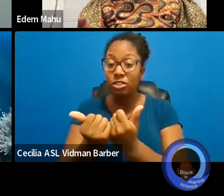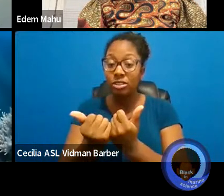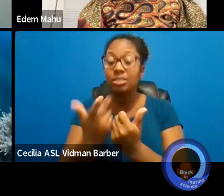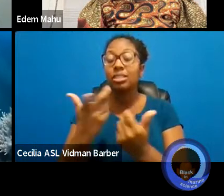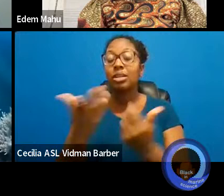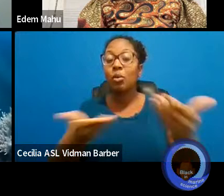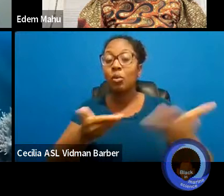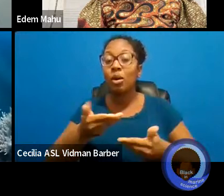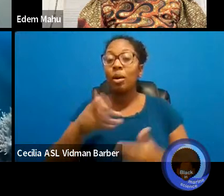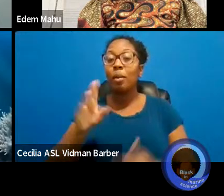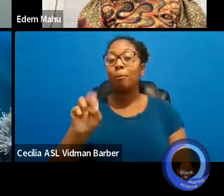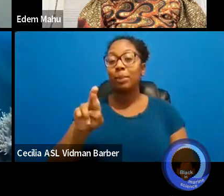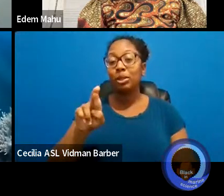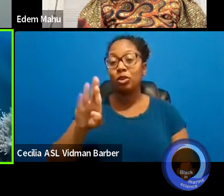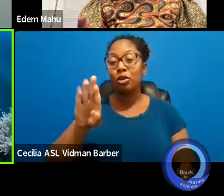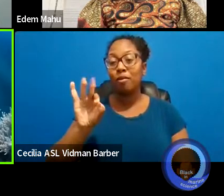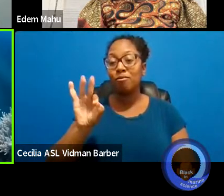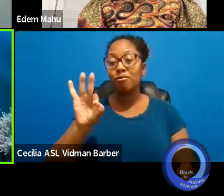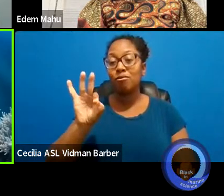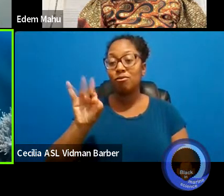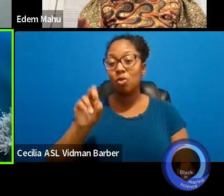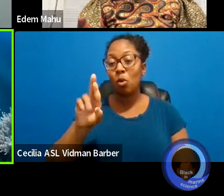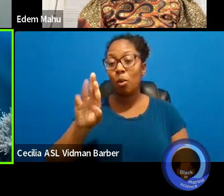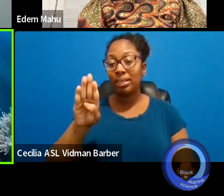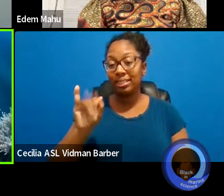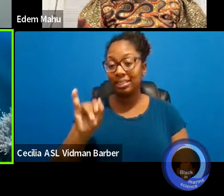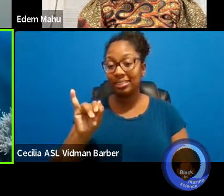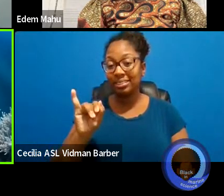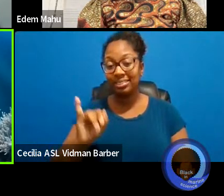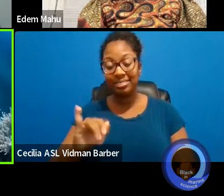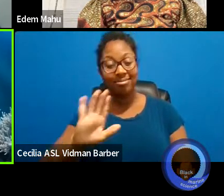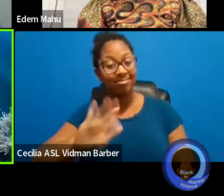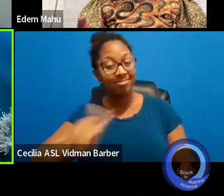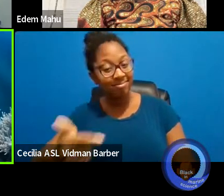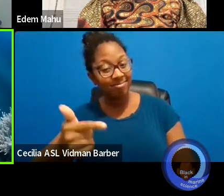Mr. Forbi. Thank you. Pleased to be here.